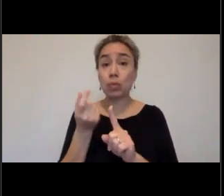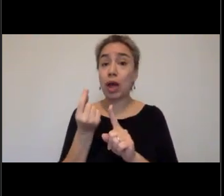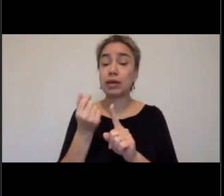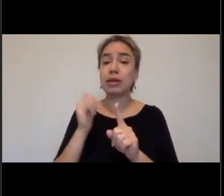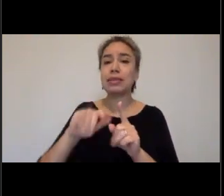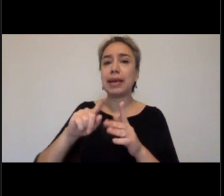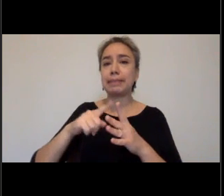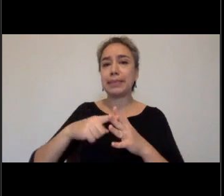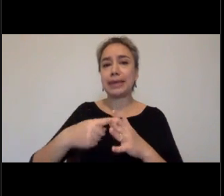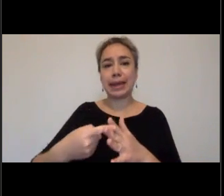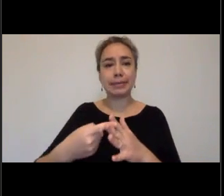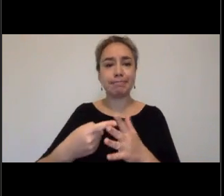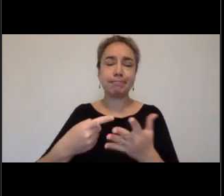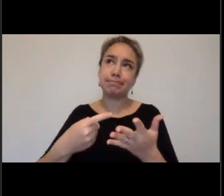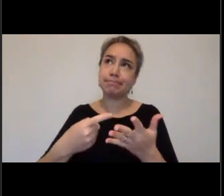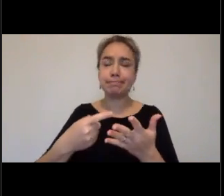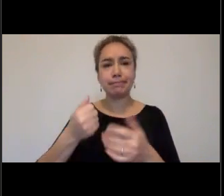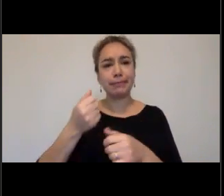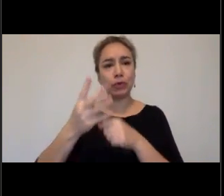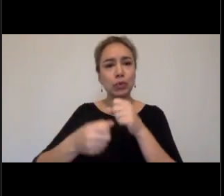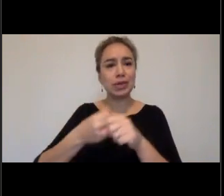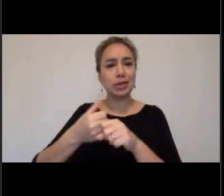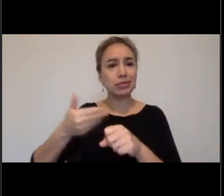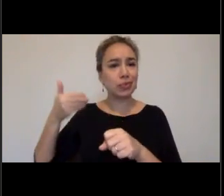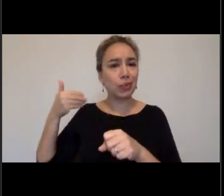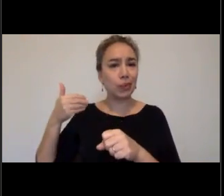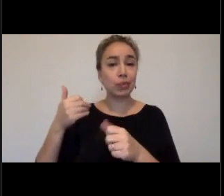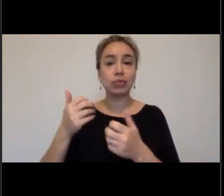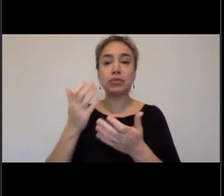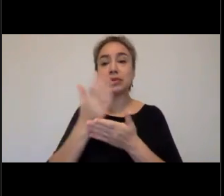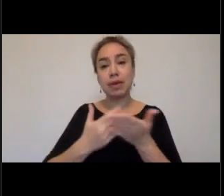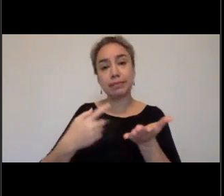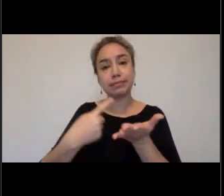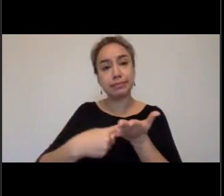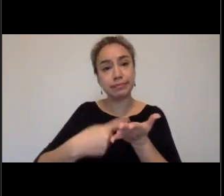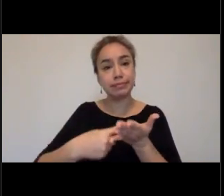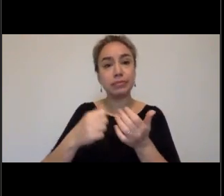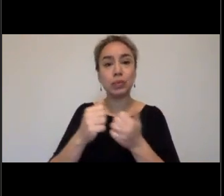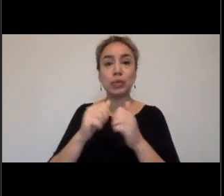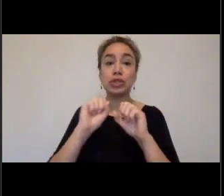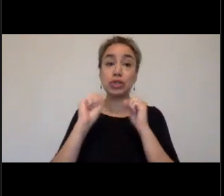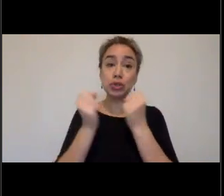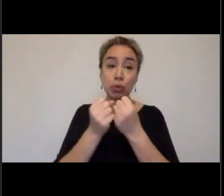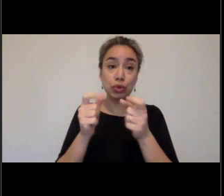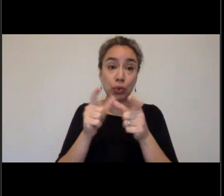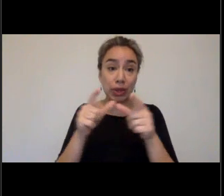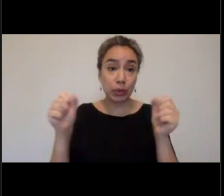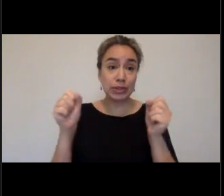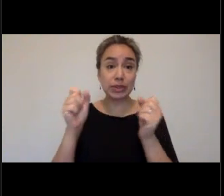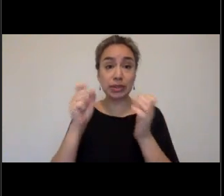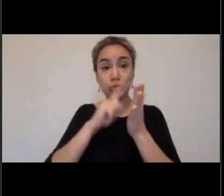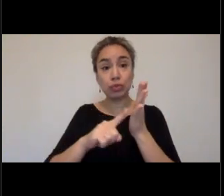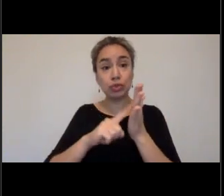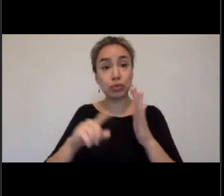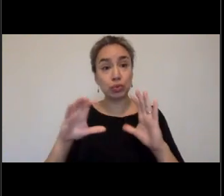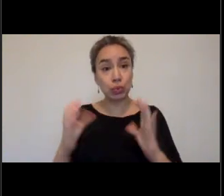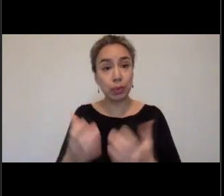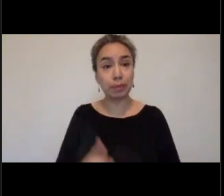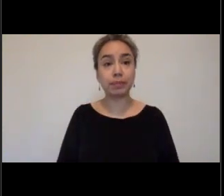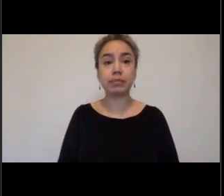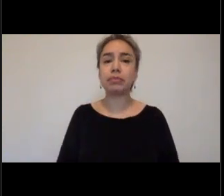began a couple of years back. There were discussions with the Sociolinguistics Research Group. I had created